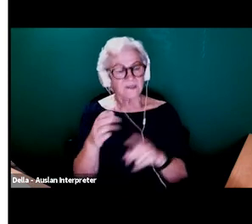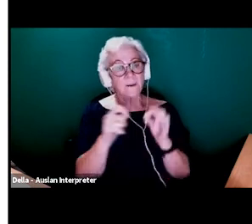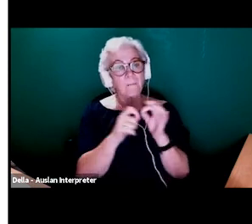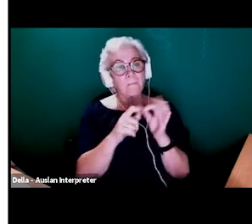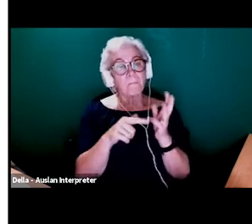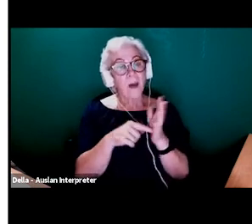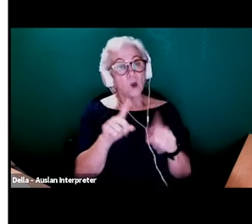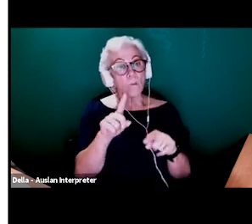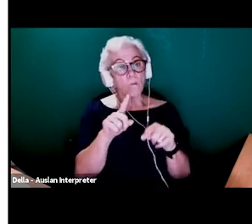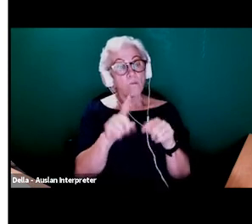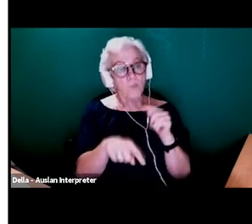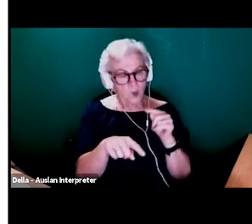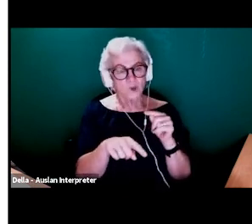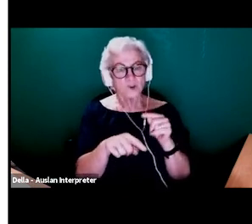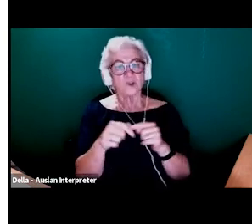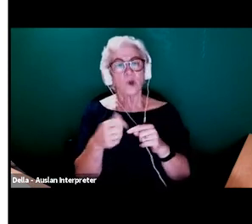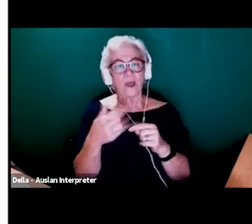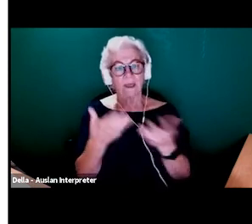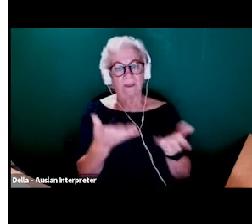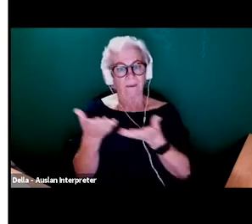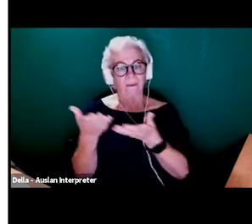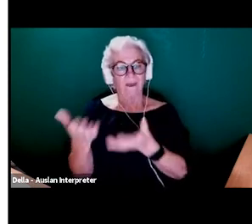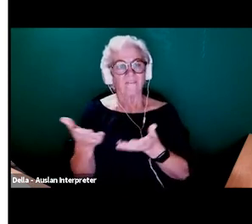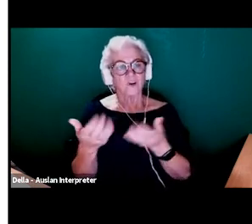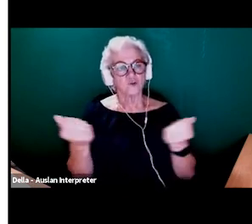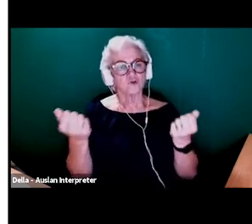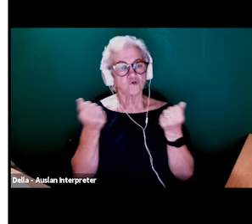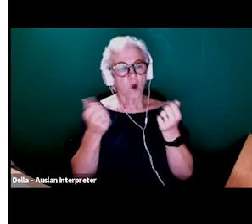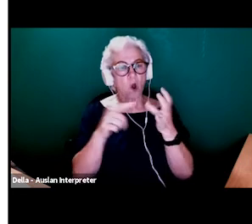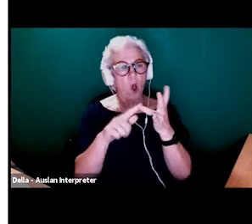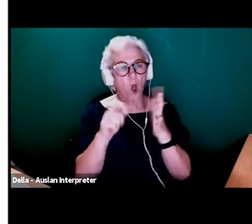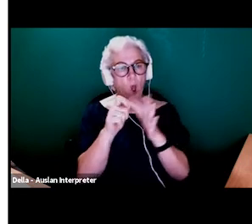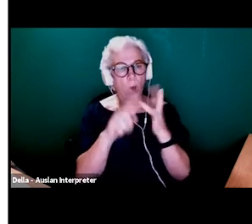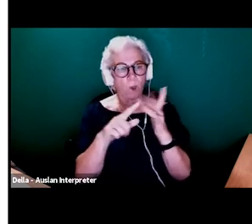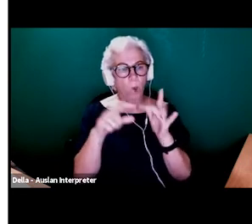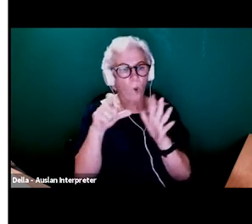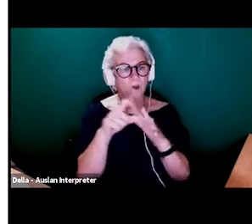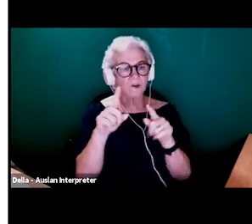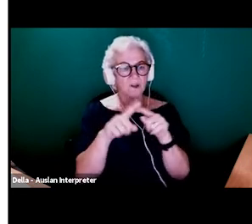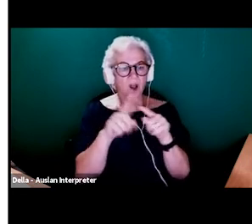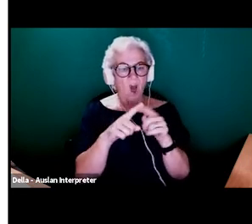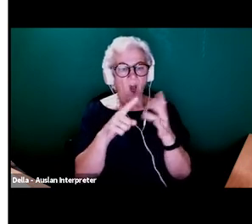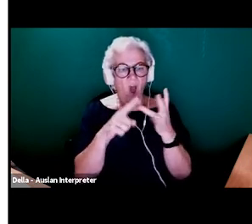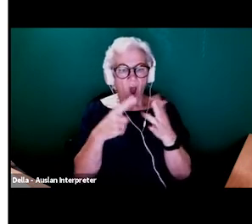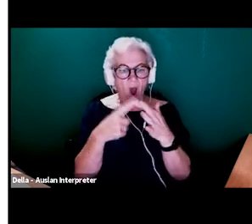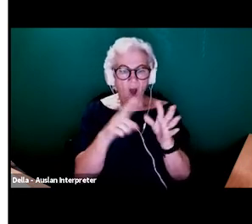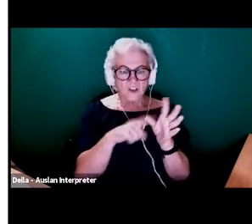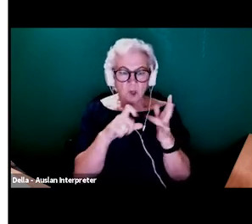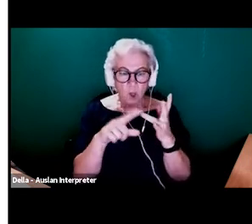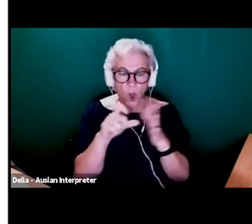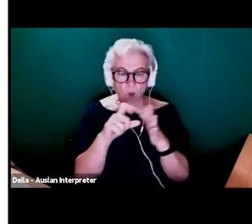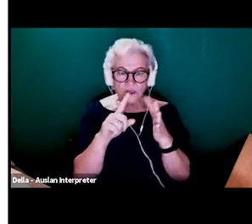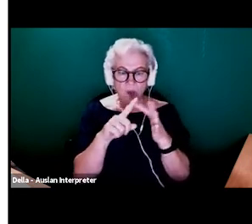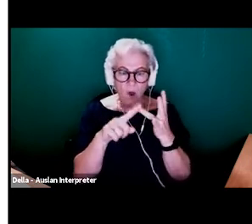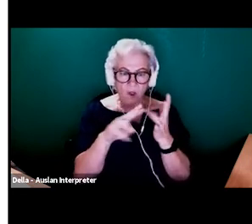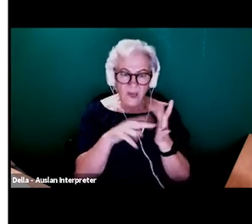were dispensed a strong opioid at the time of initiation. So these are things such as oxycodone, buprenorphine, morphine,